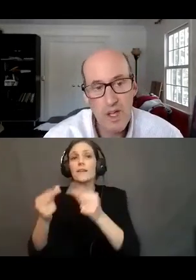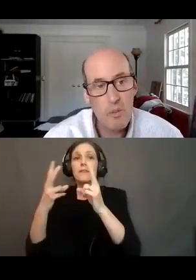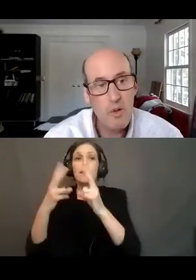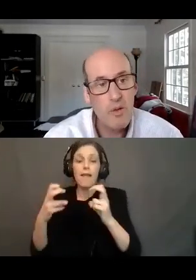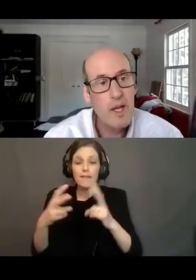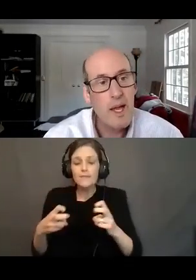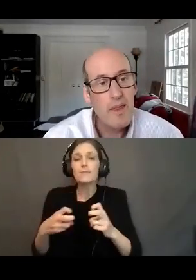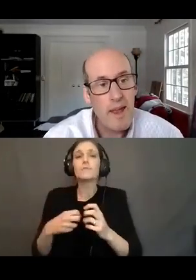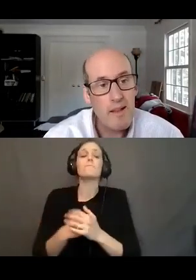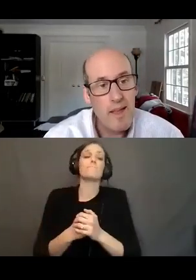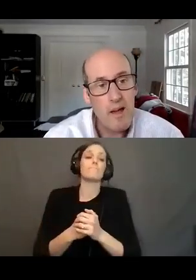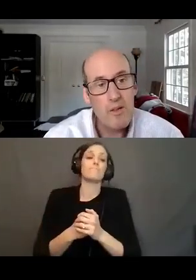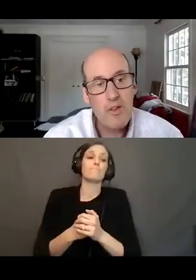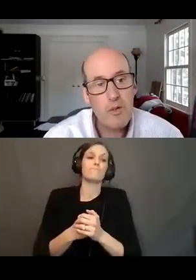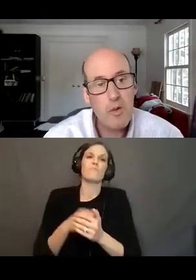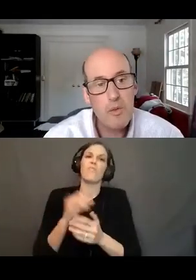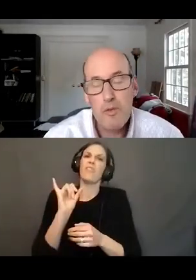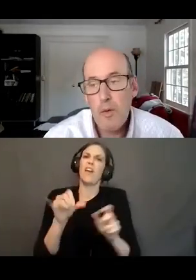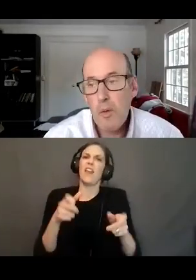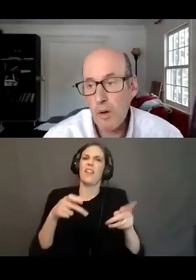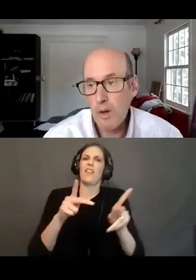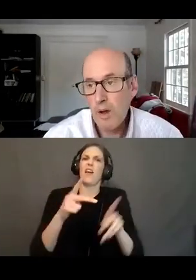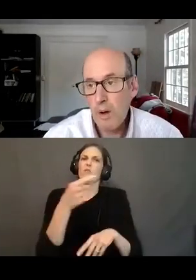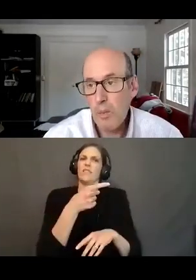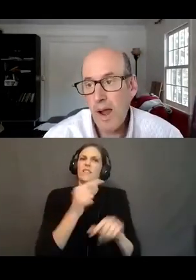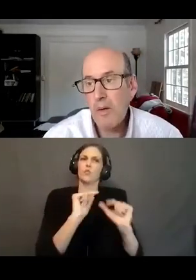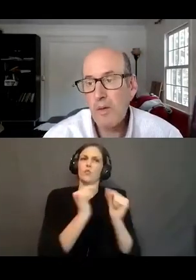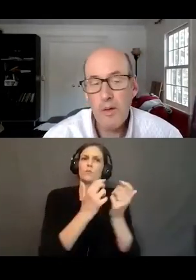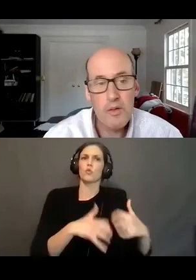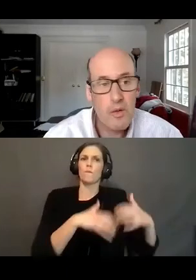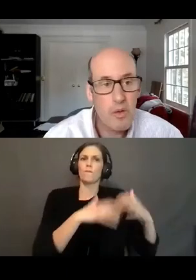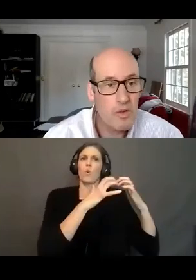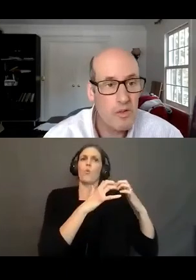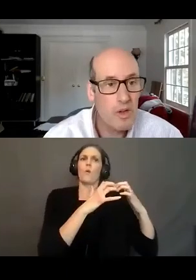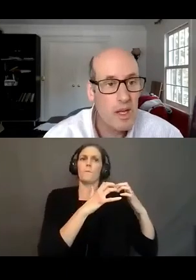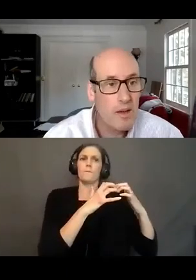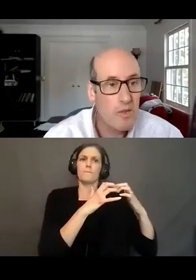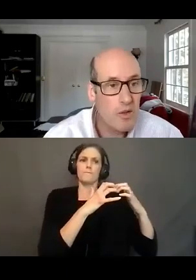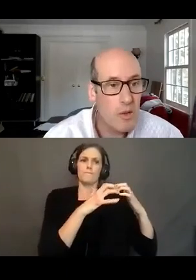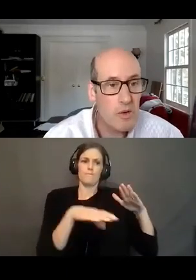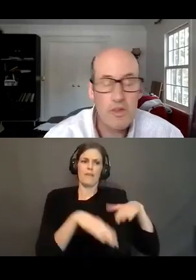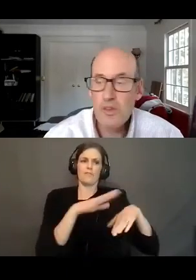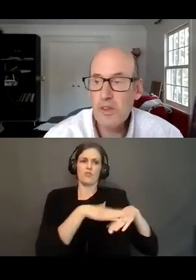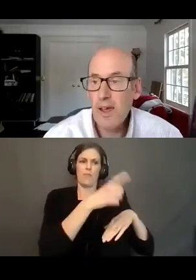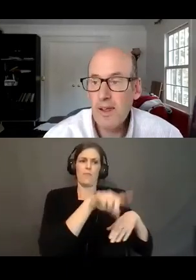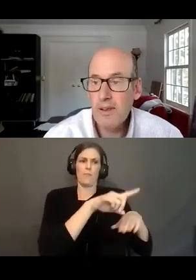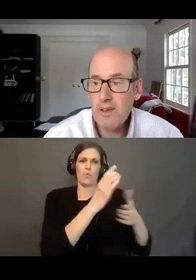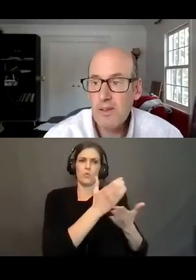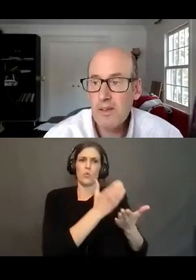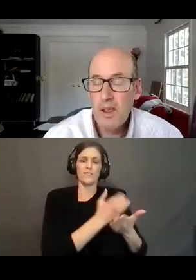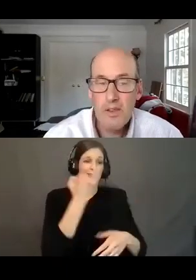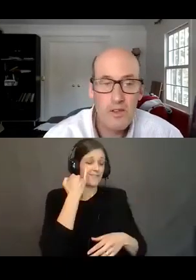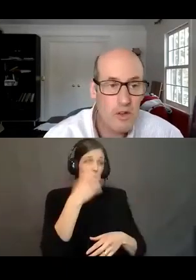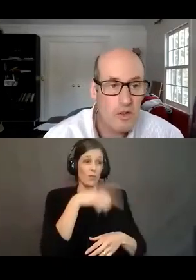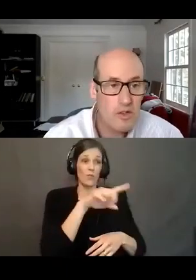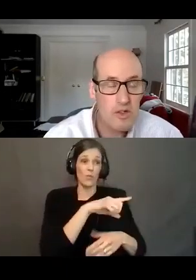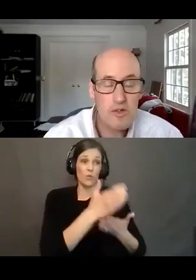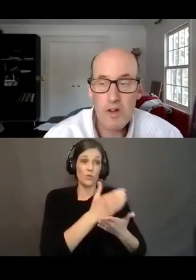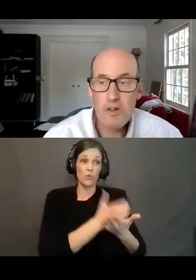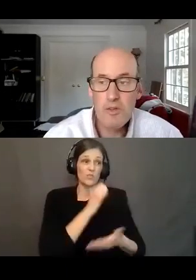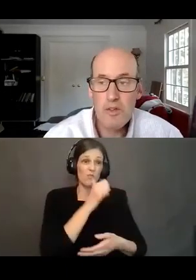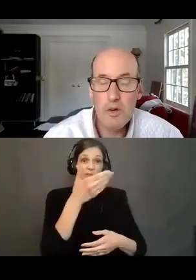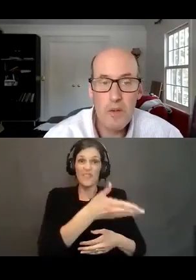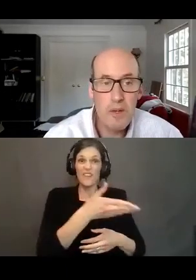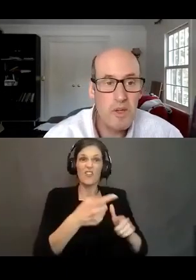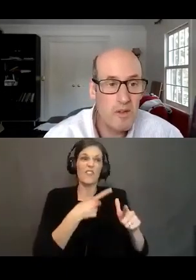one example. That allows this group to form around those courses. If those courses did not exist, the social